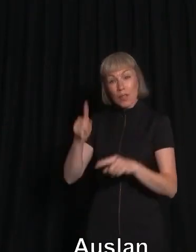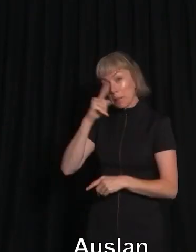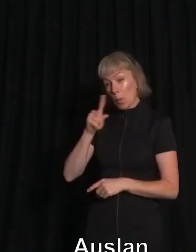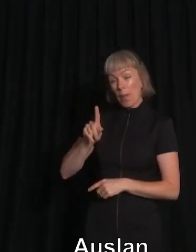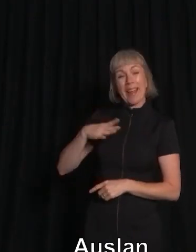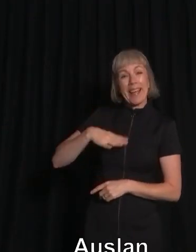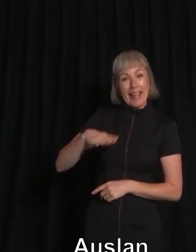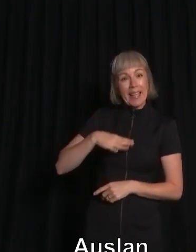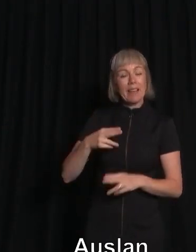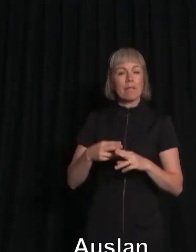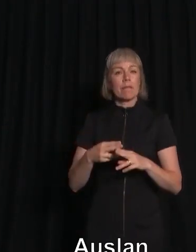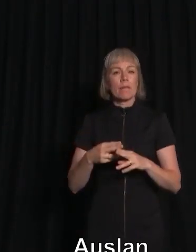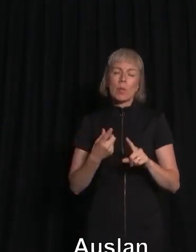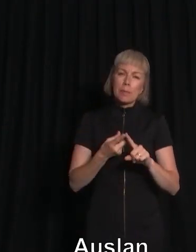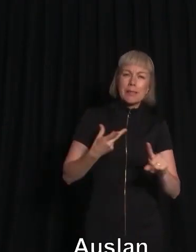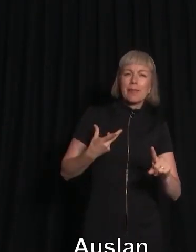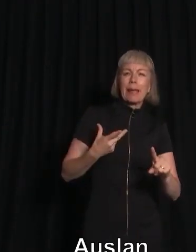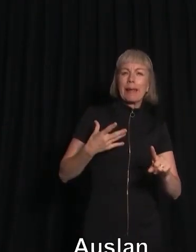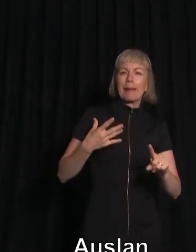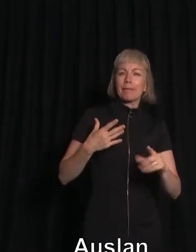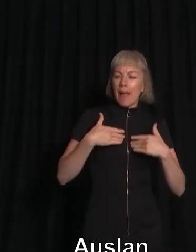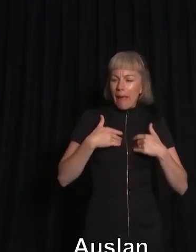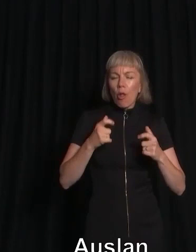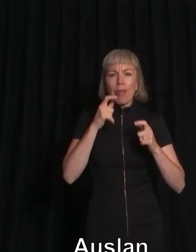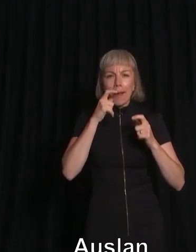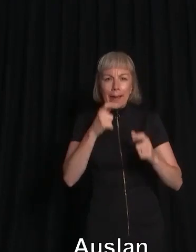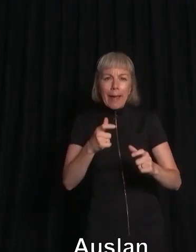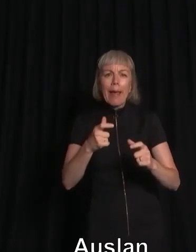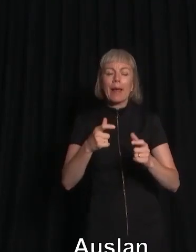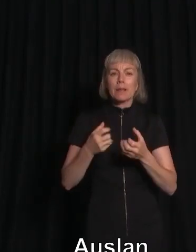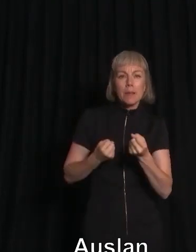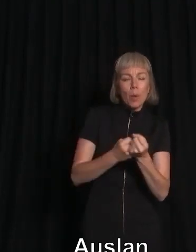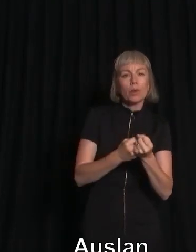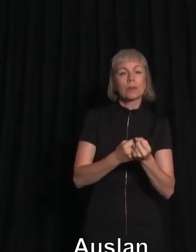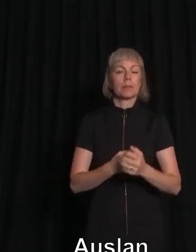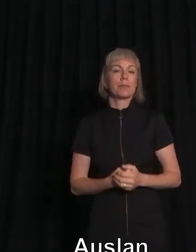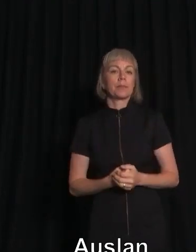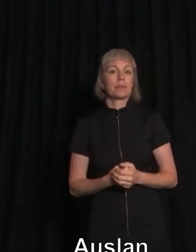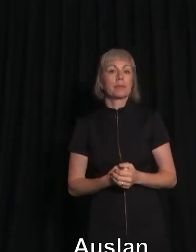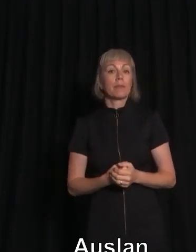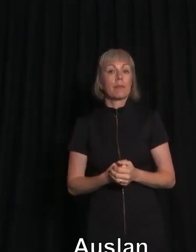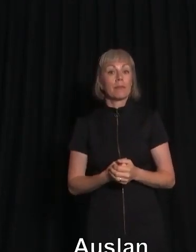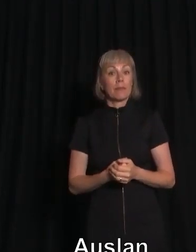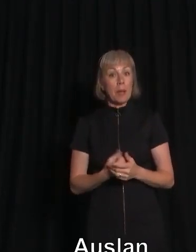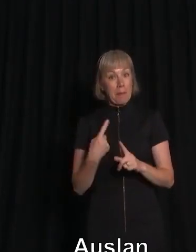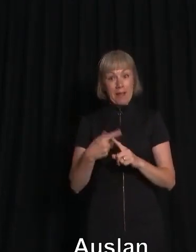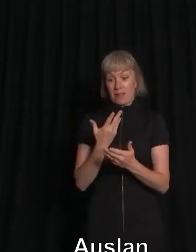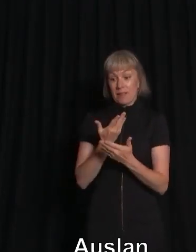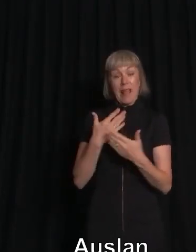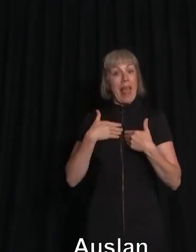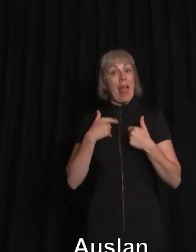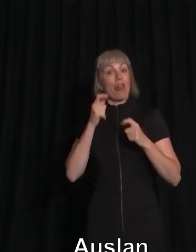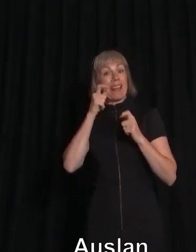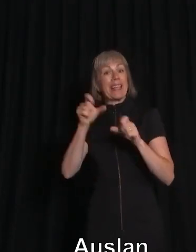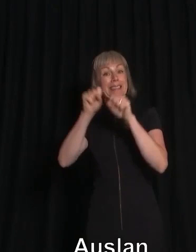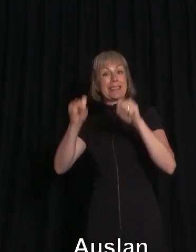of their trans-specific healthcare. And it's how healthcare also interlinks with legal gender recognition, which